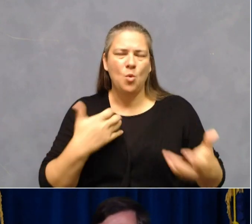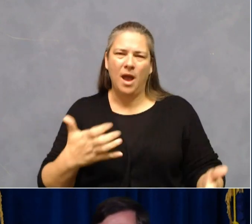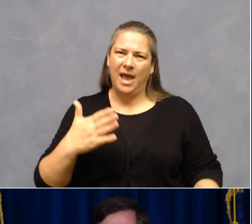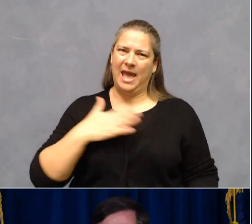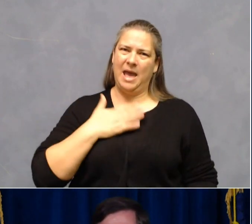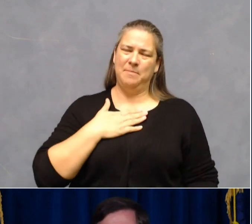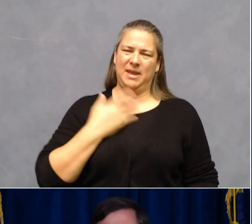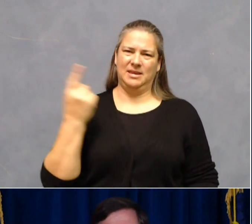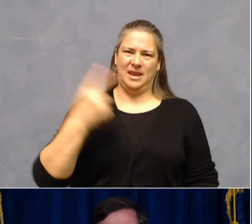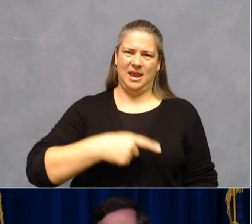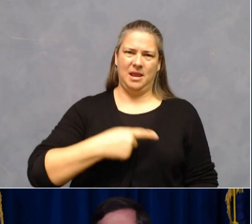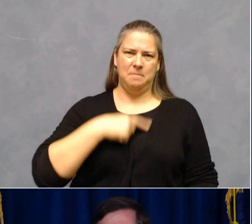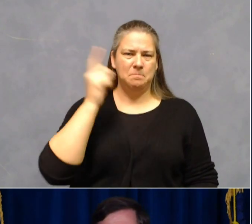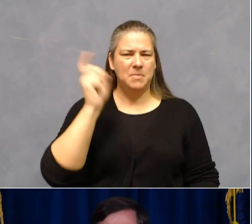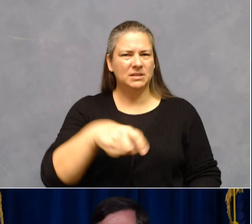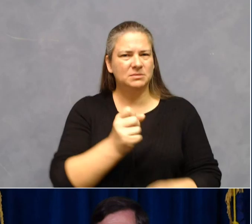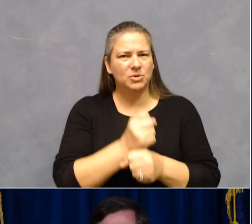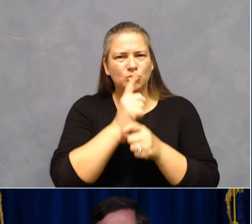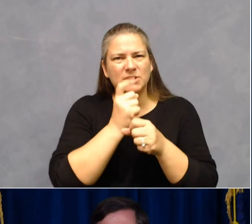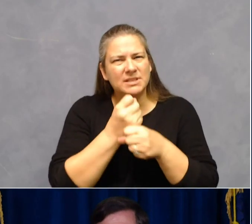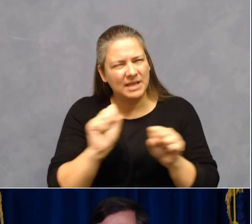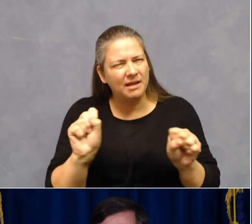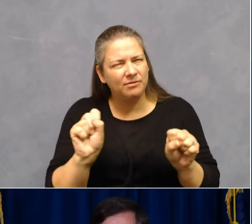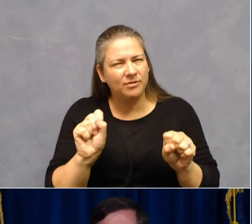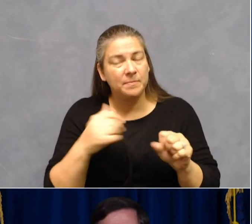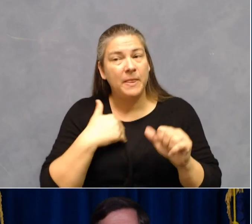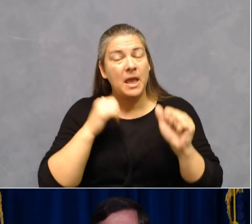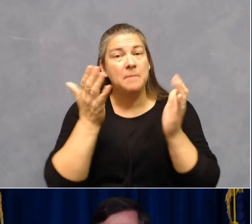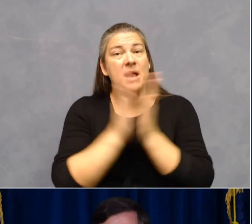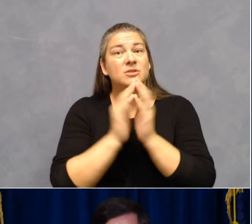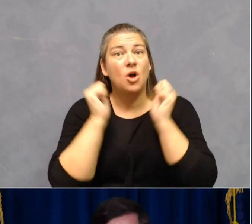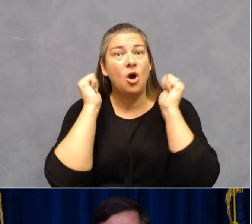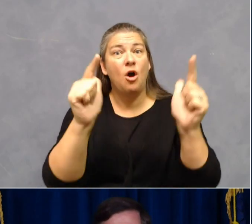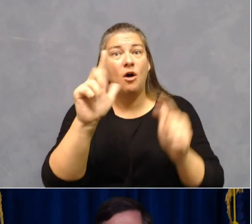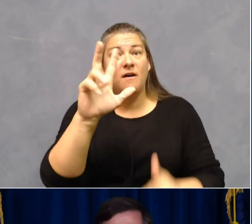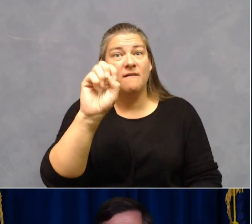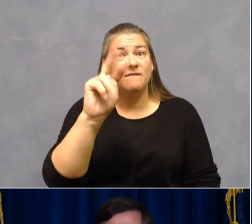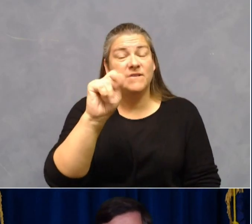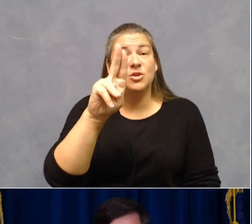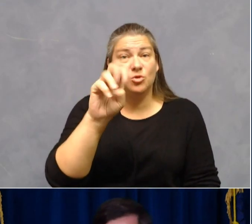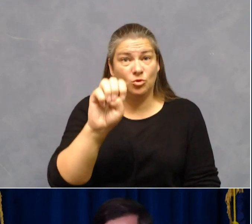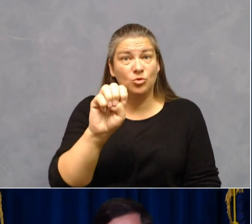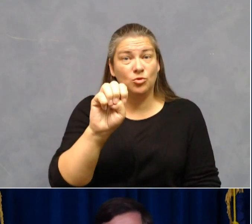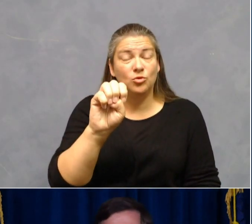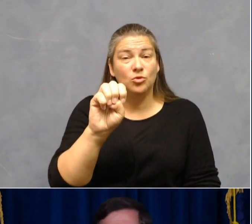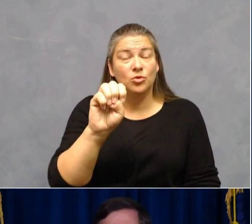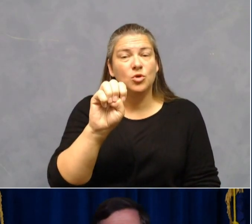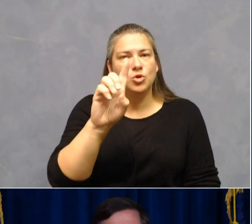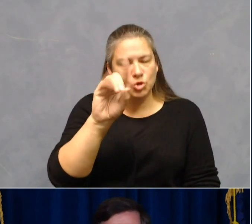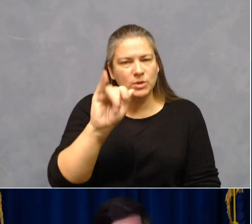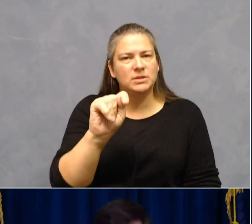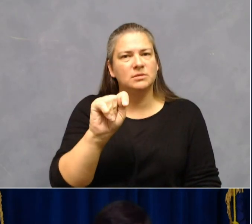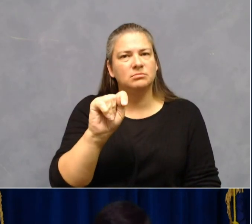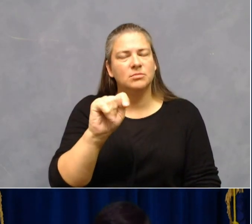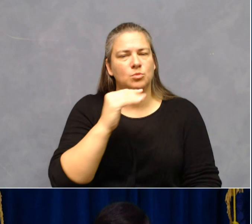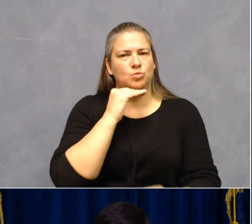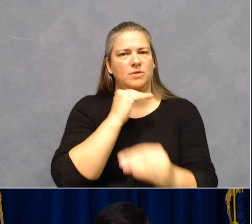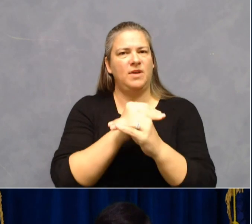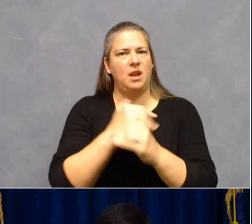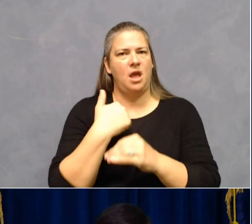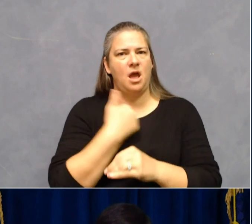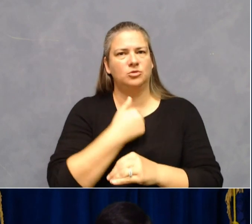sure that it's safe. And I'm asking all the venues out there, redouble your efforts. That prevents us from having to take other